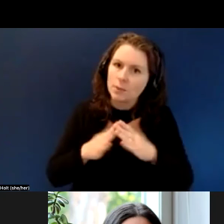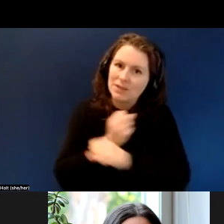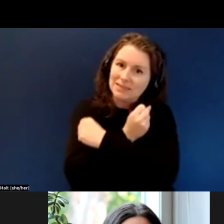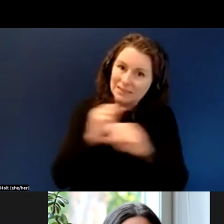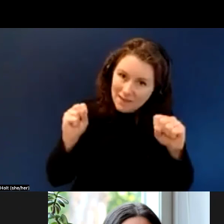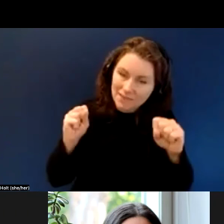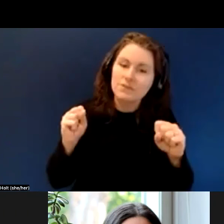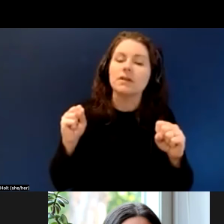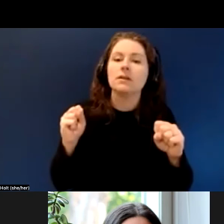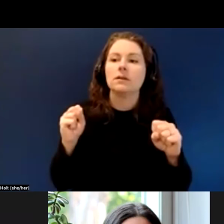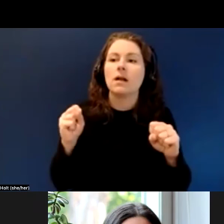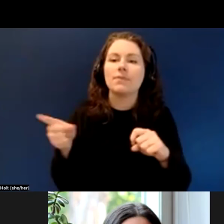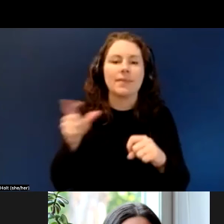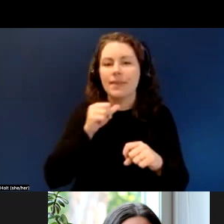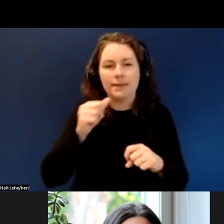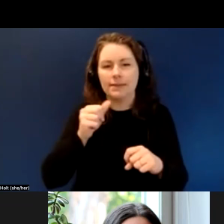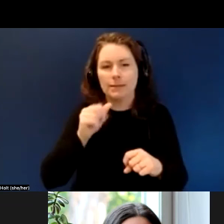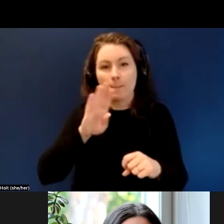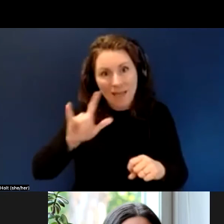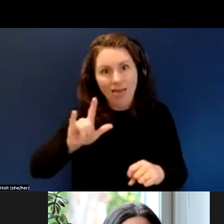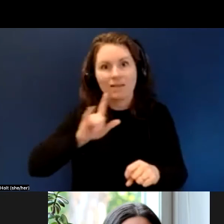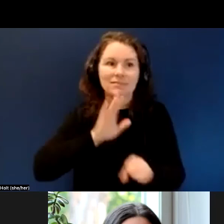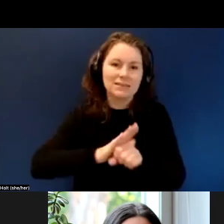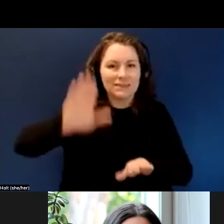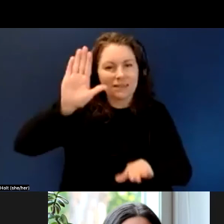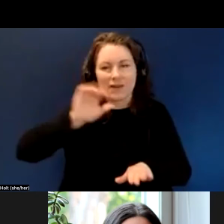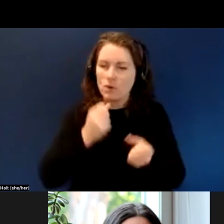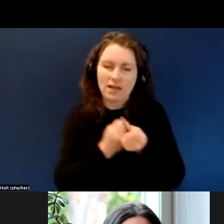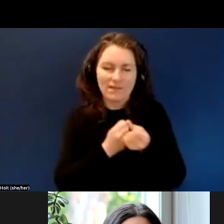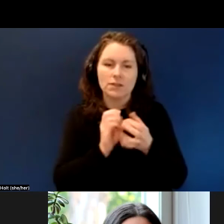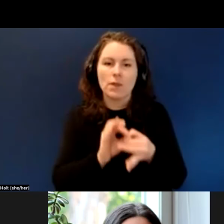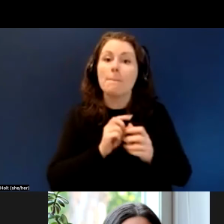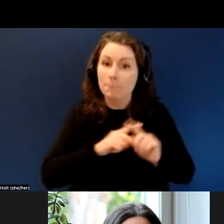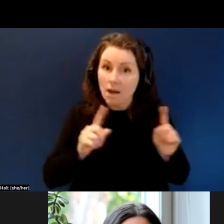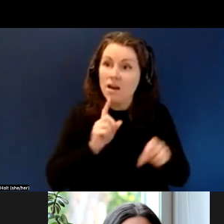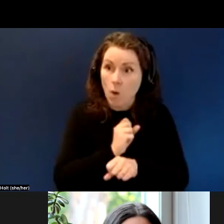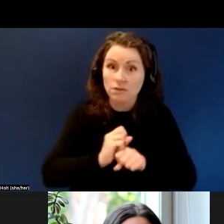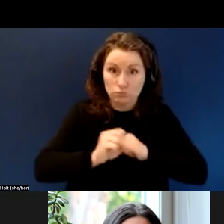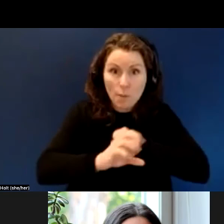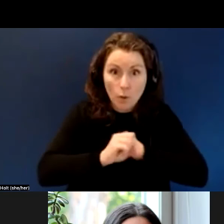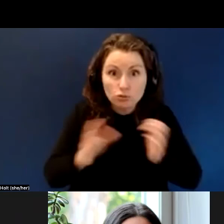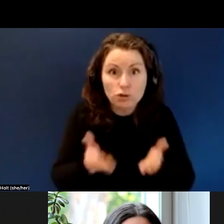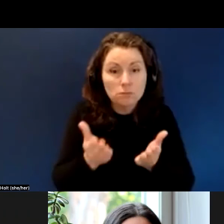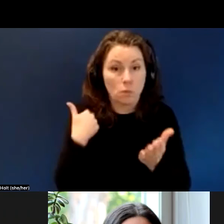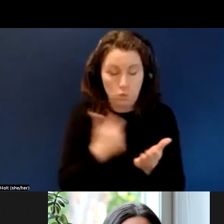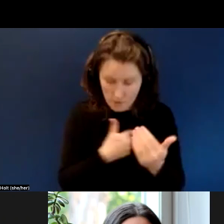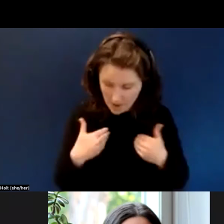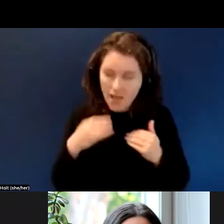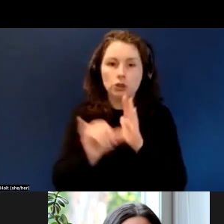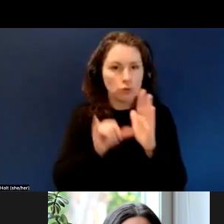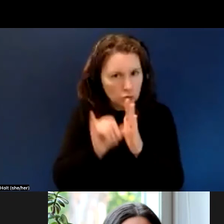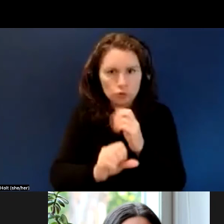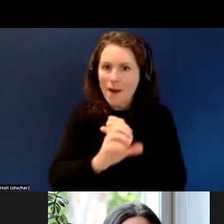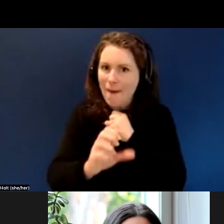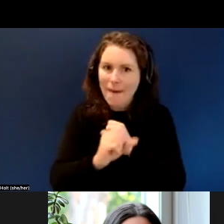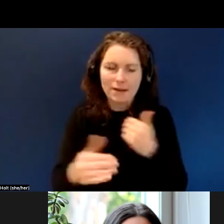And they didn't testify in any bills, so it wasn't advocacy related, but it was promotion related. Like we had YouTube ads and all sorts of